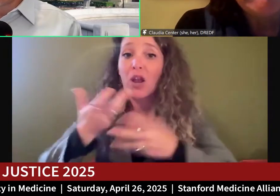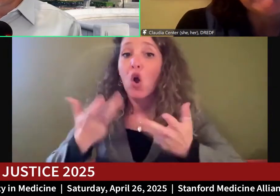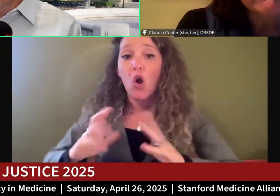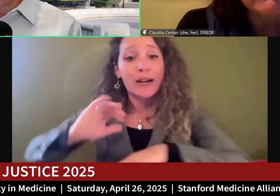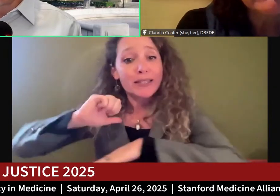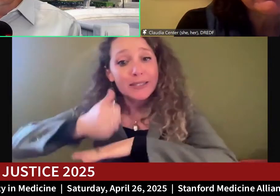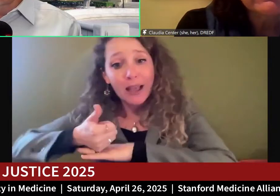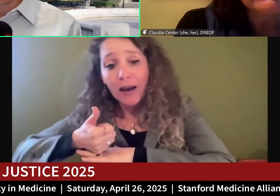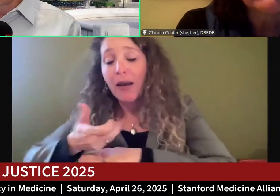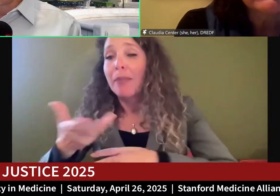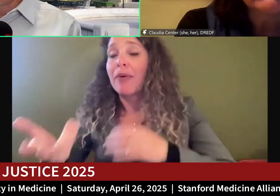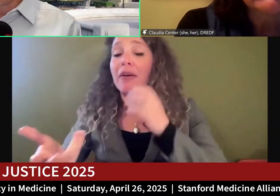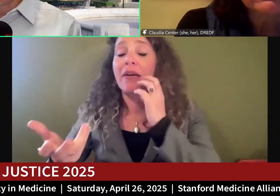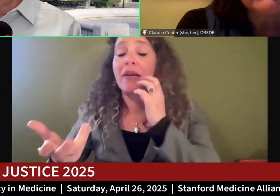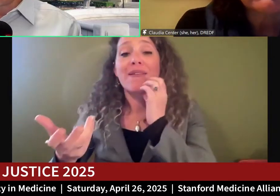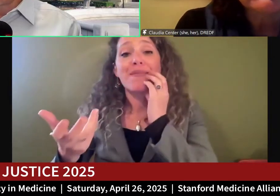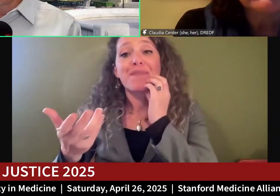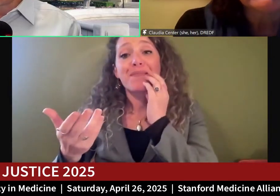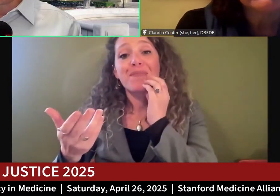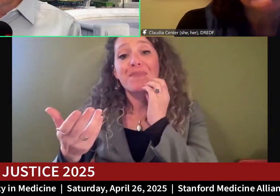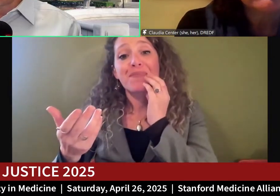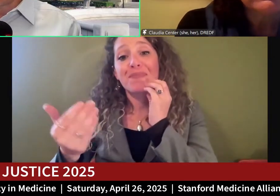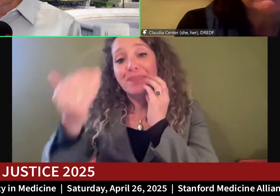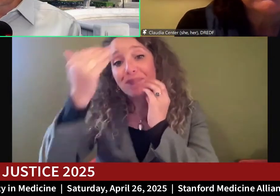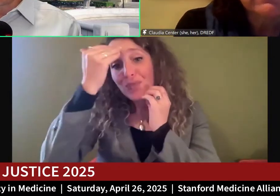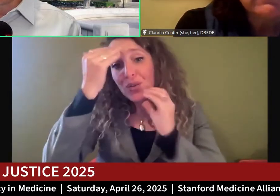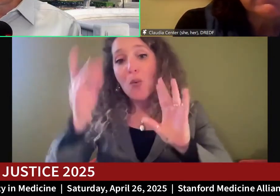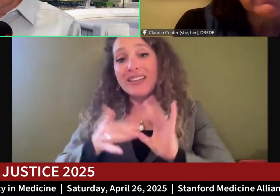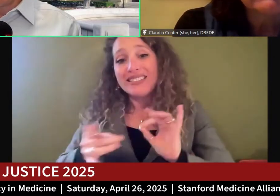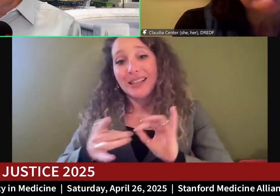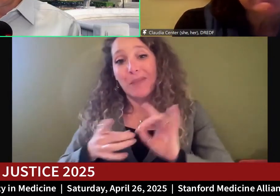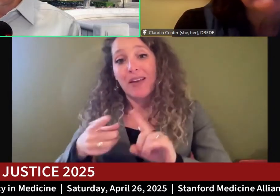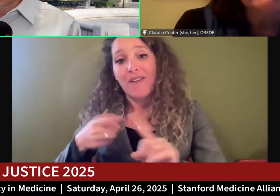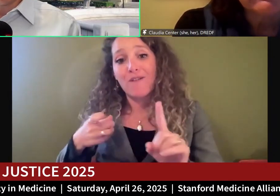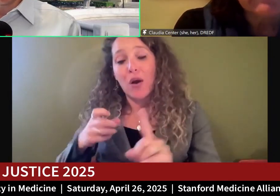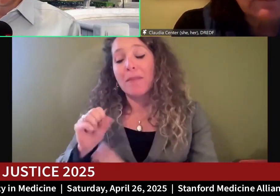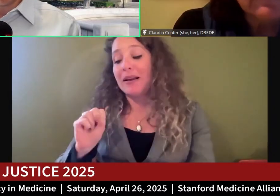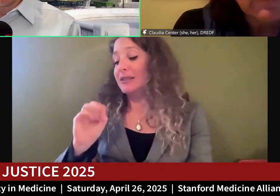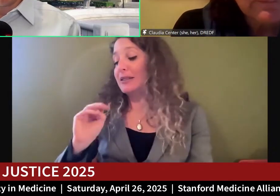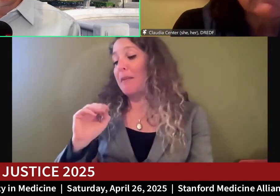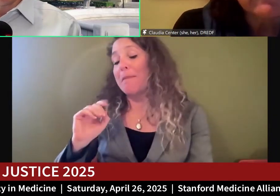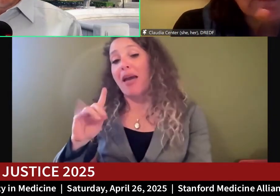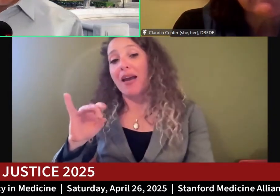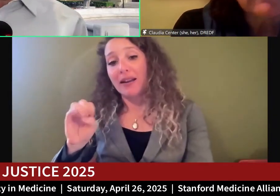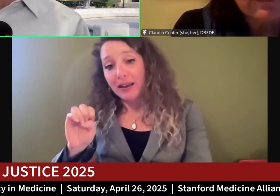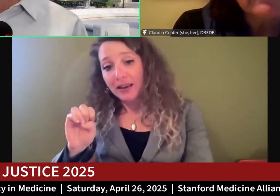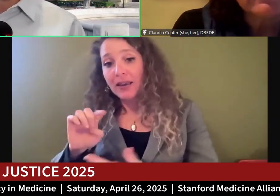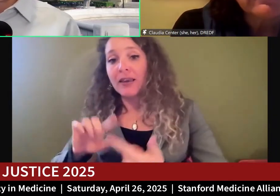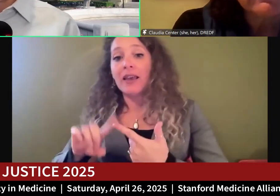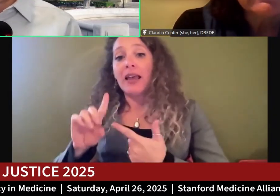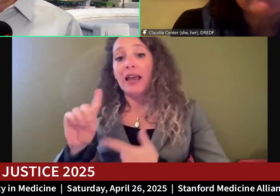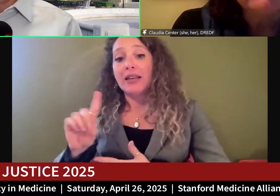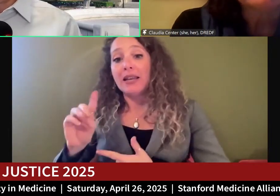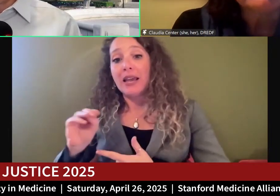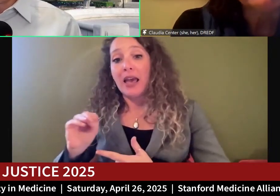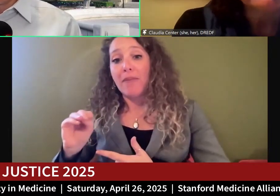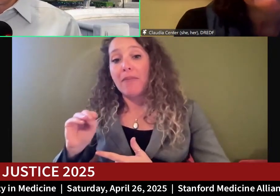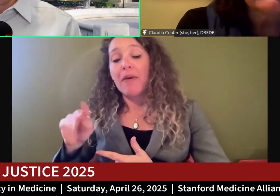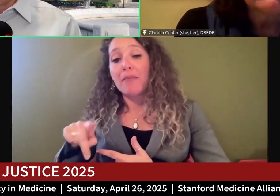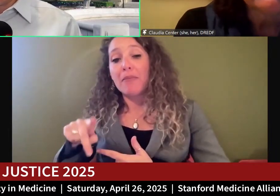already, you know, a statement from SMATI and DM3P that is urging